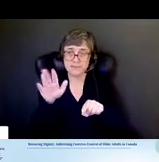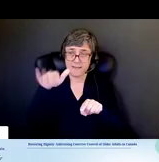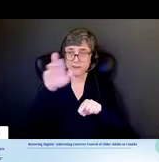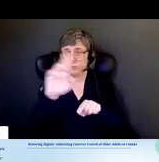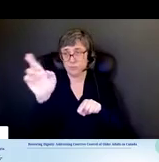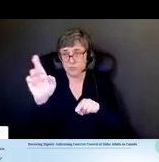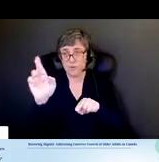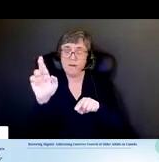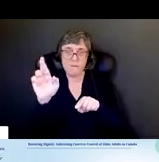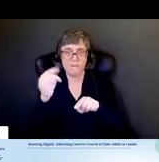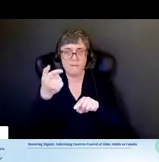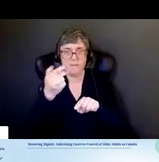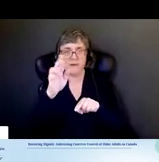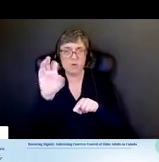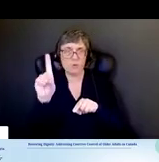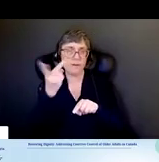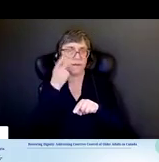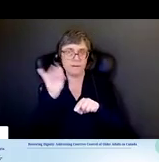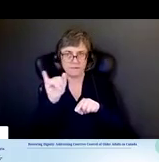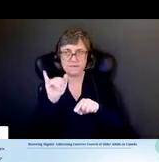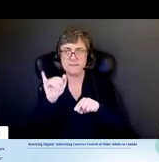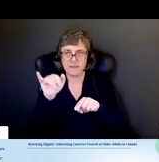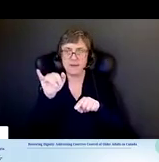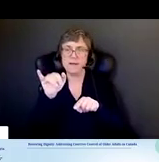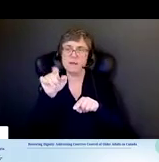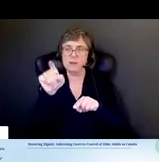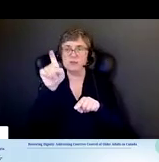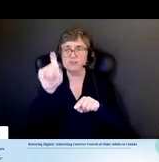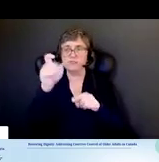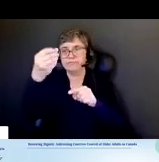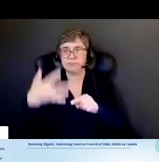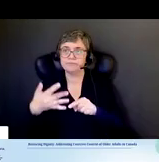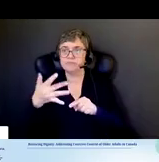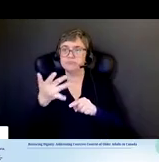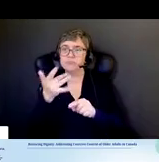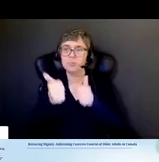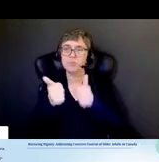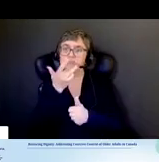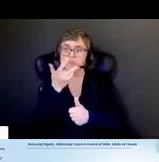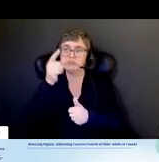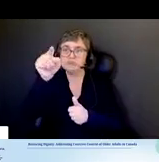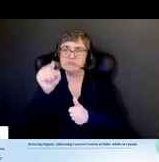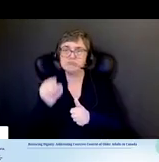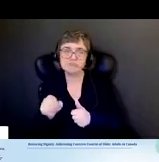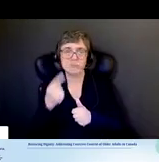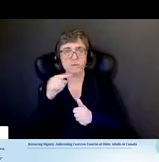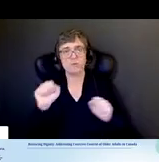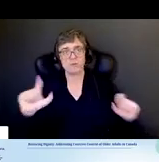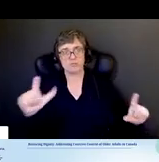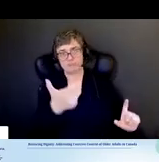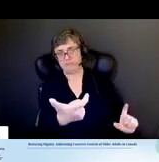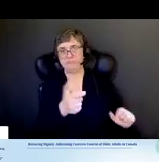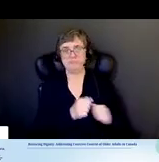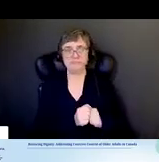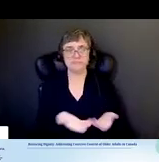right corner of your screen, and that allows you to choose the layout for your screen.